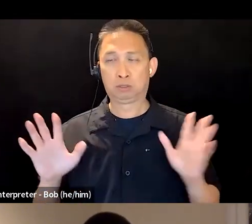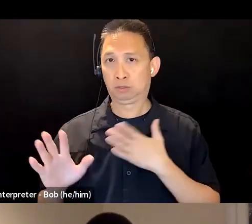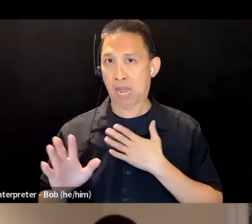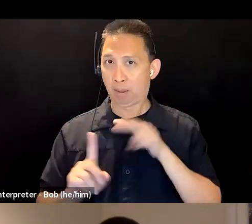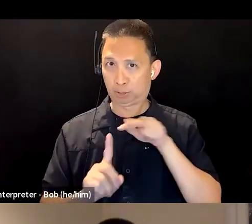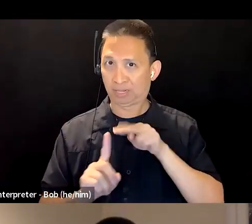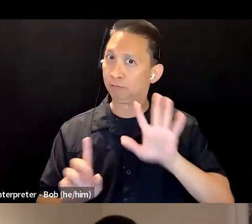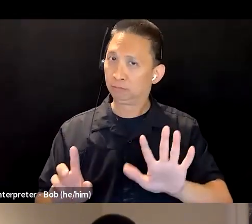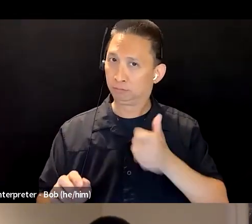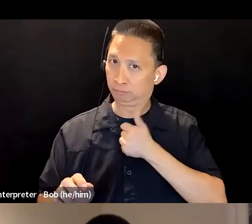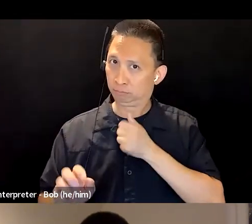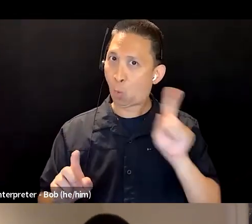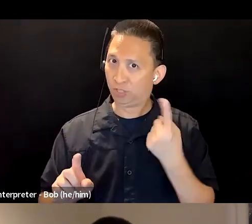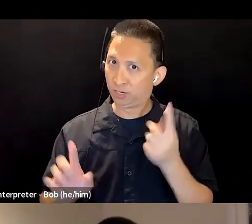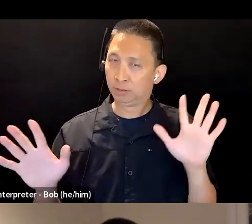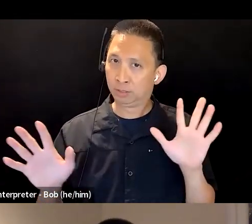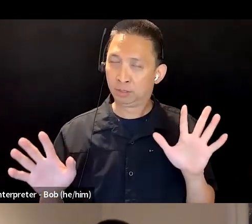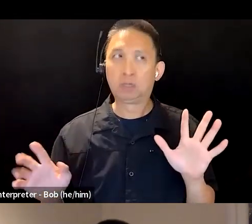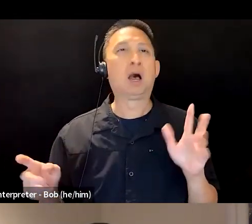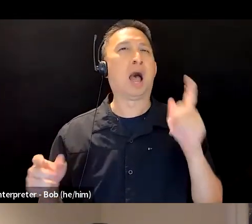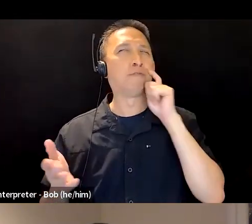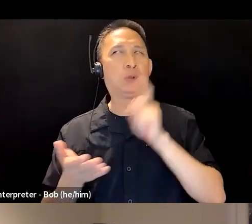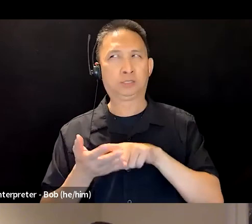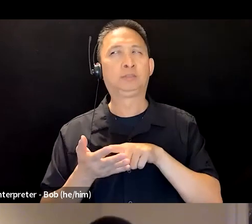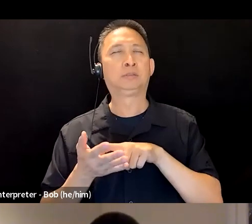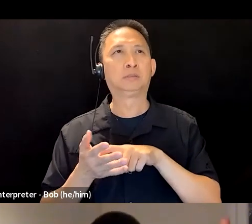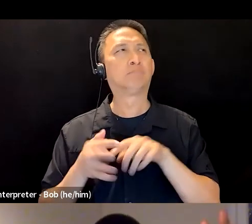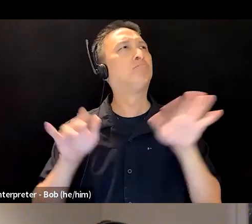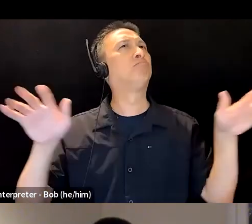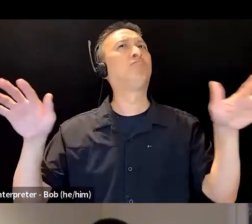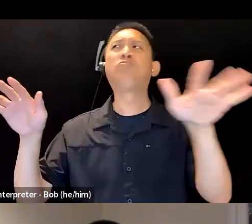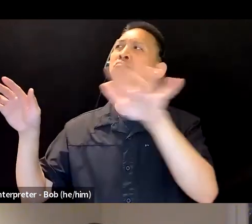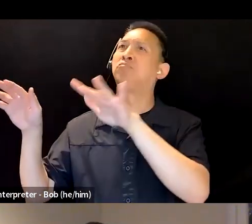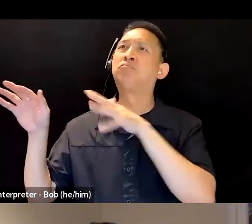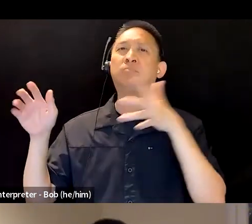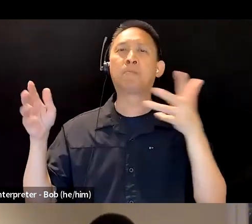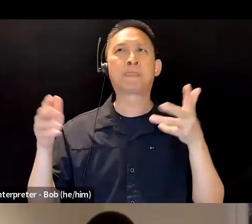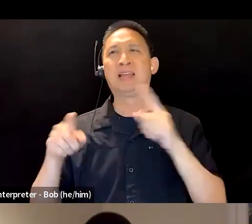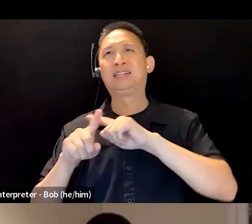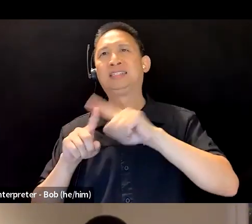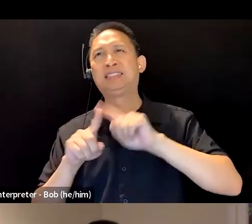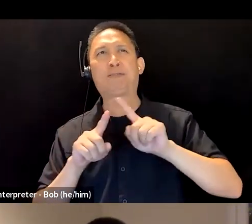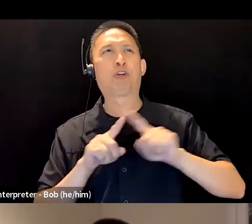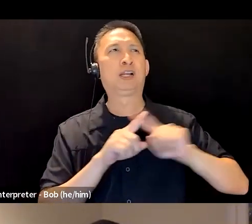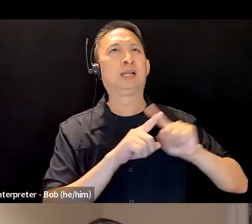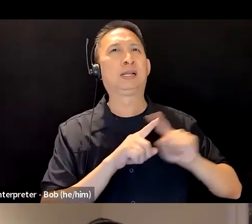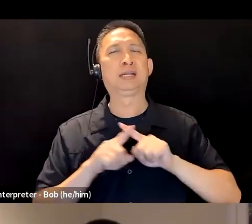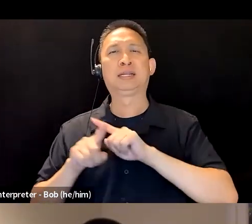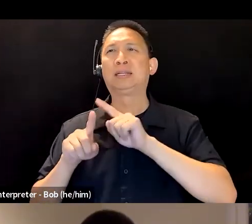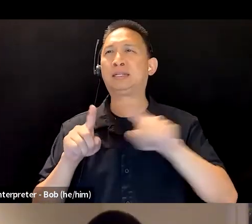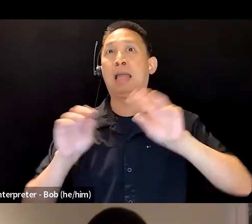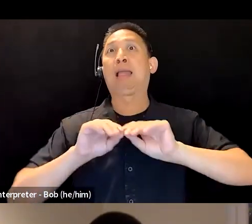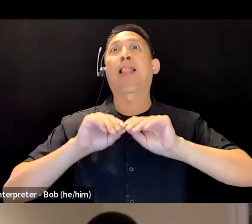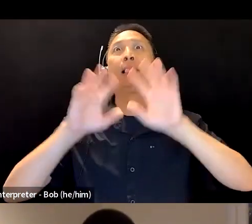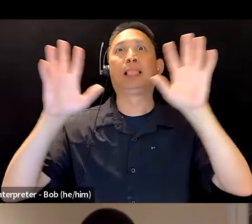perspective, like I kind of see fewer and fewer like, you know, schemes or strands or like clear